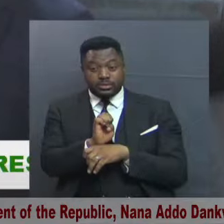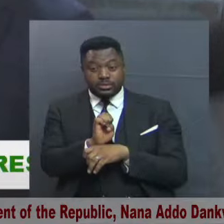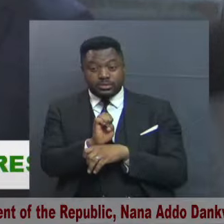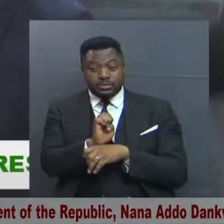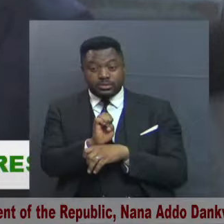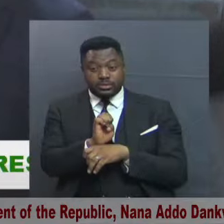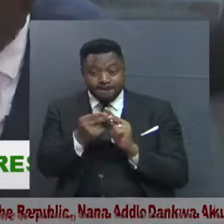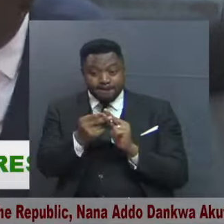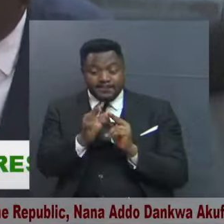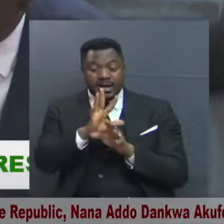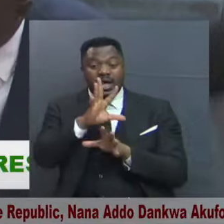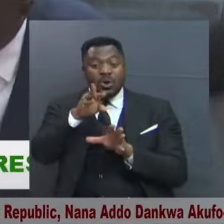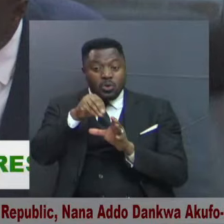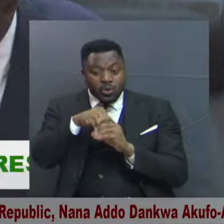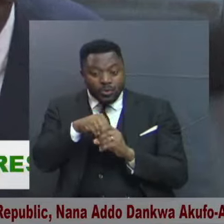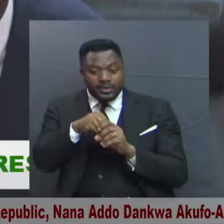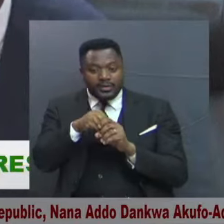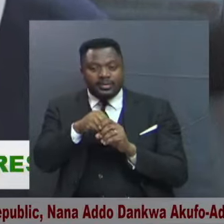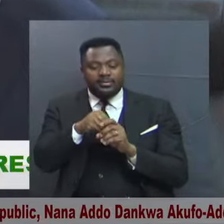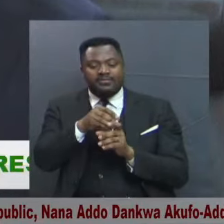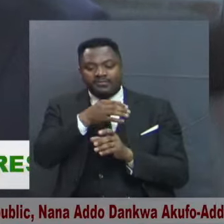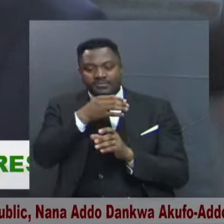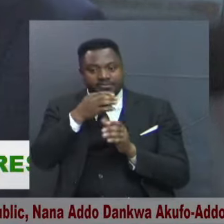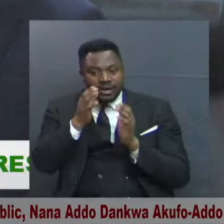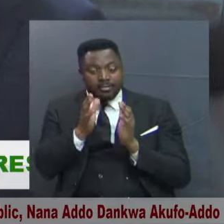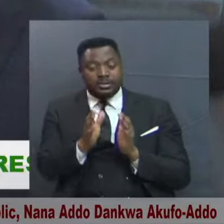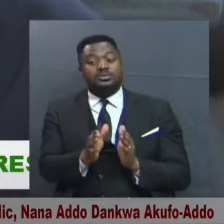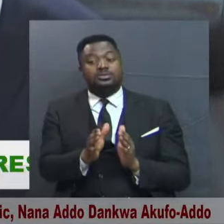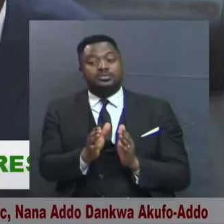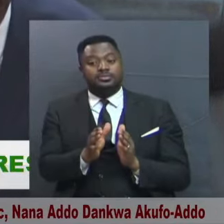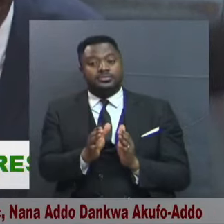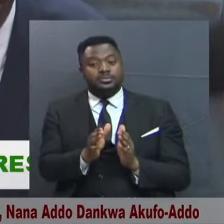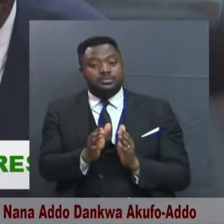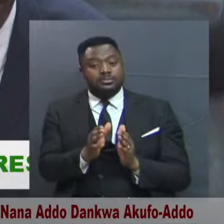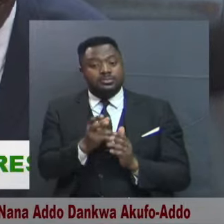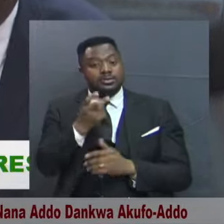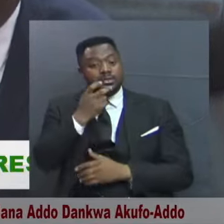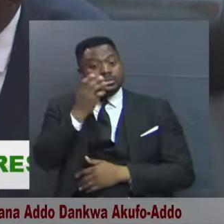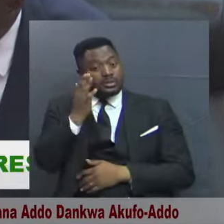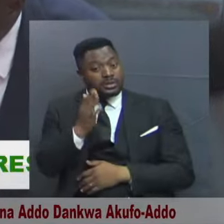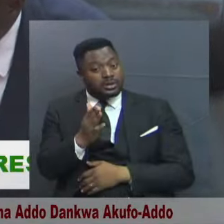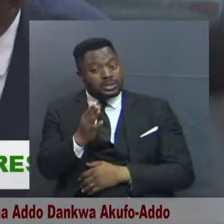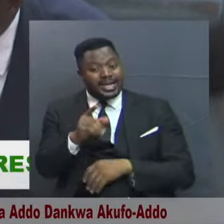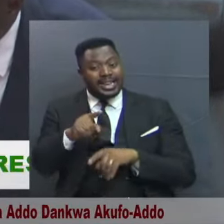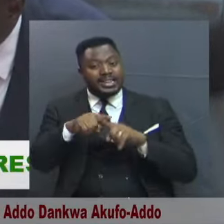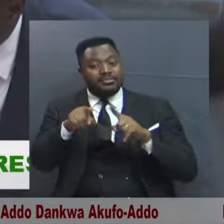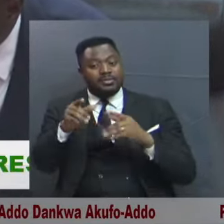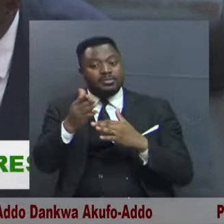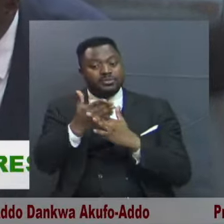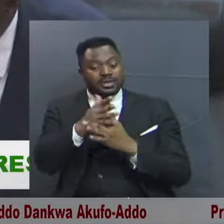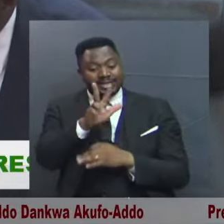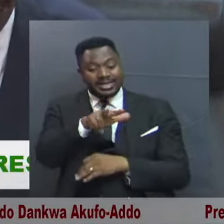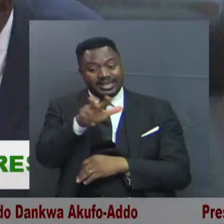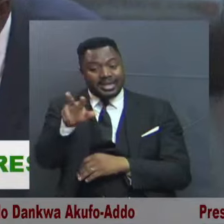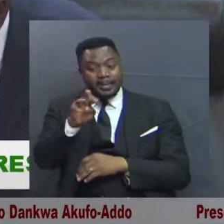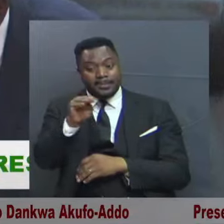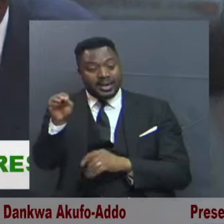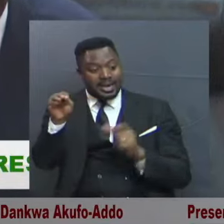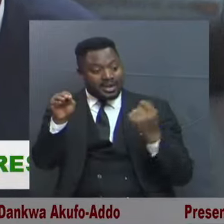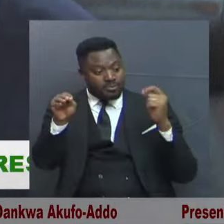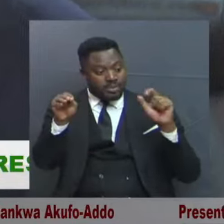number includes peasant Farmers Mr Speaker the difference between the 33 million and